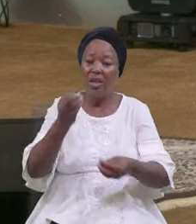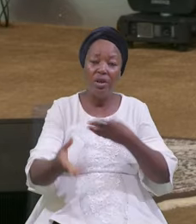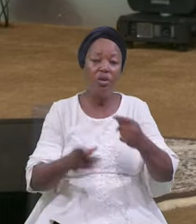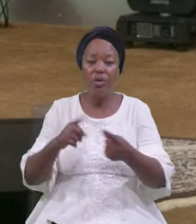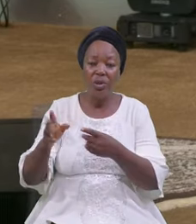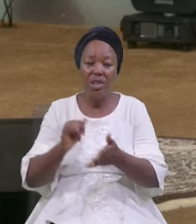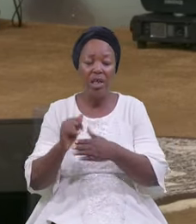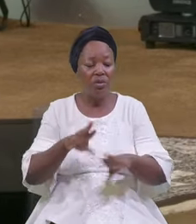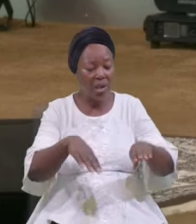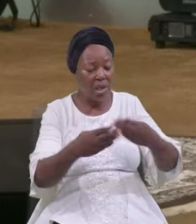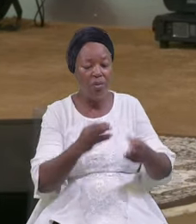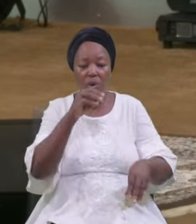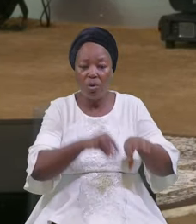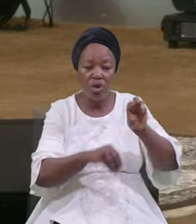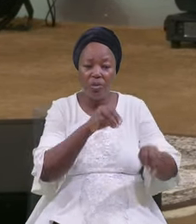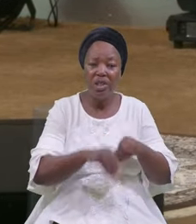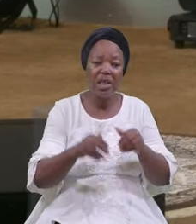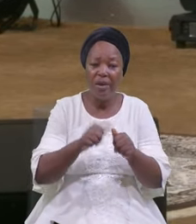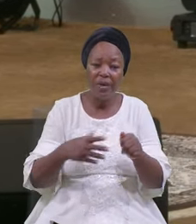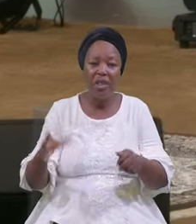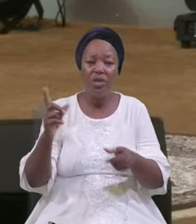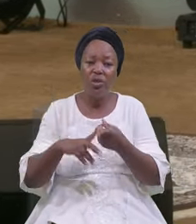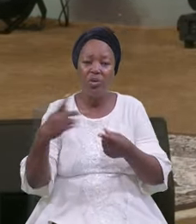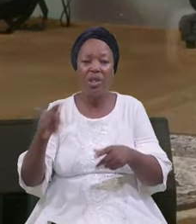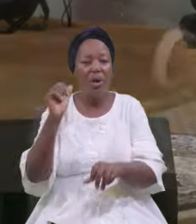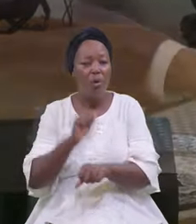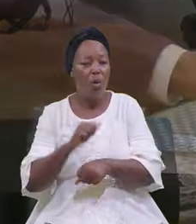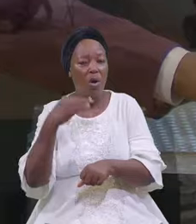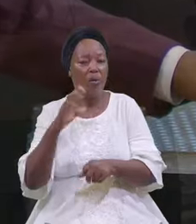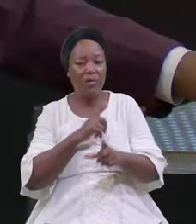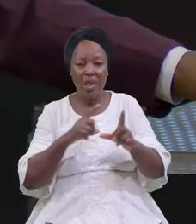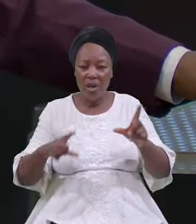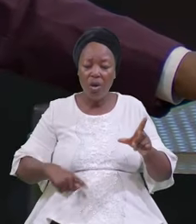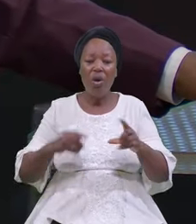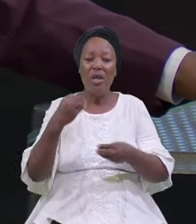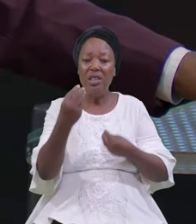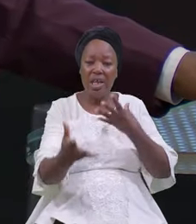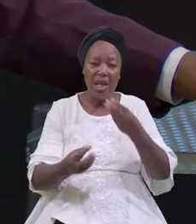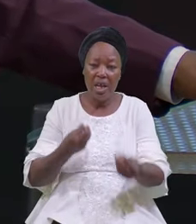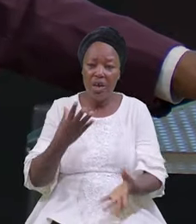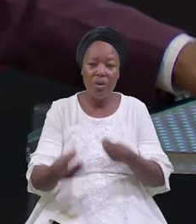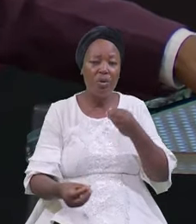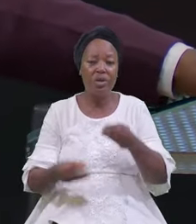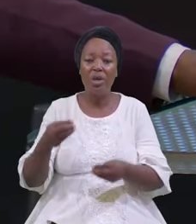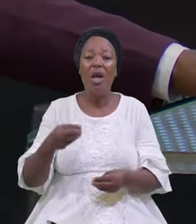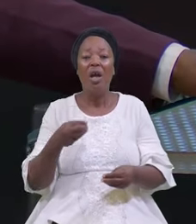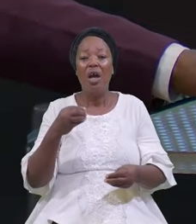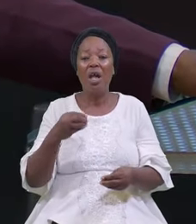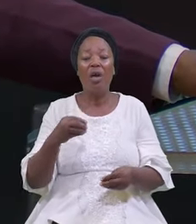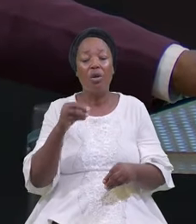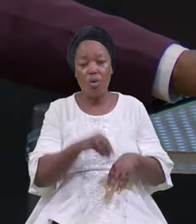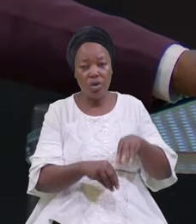We contribute everything to the work of the Lord. Lord, generous contribution and